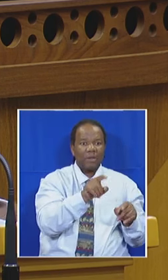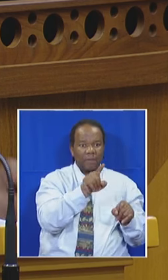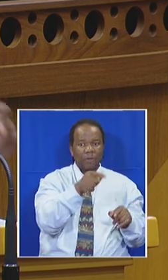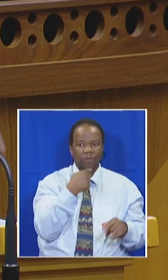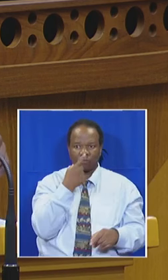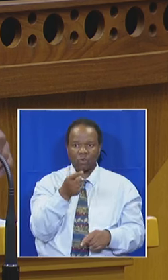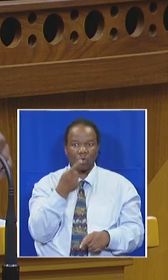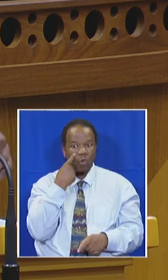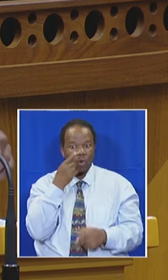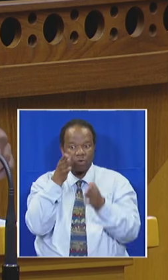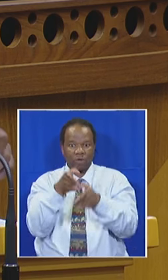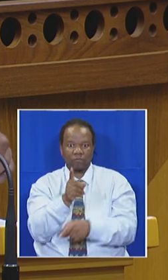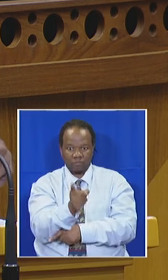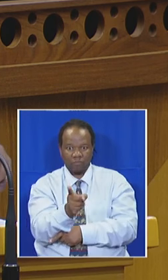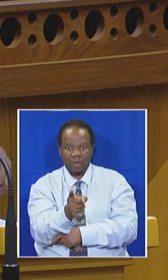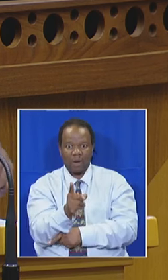And they say,